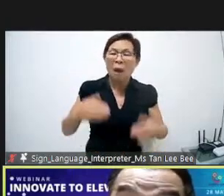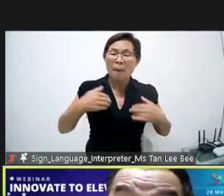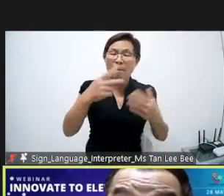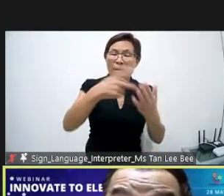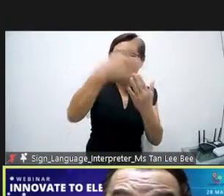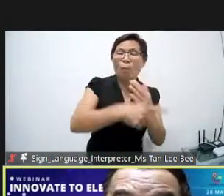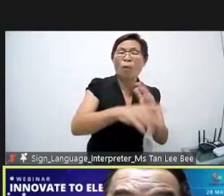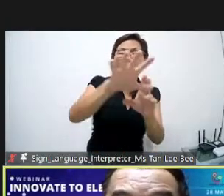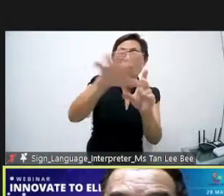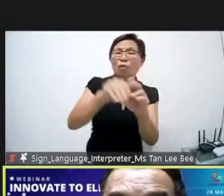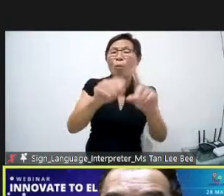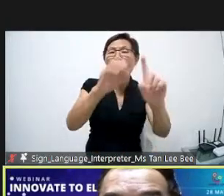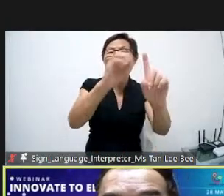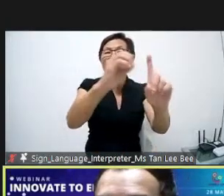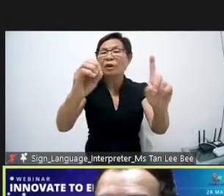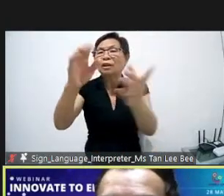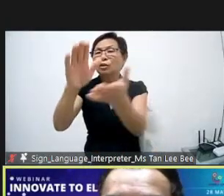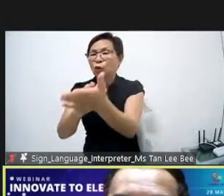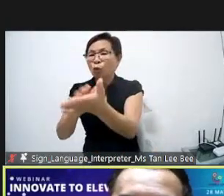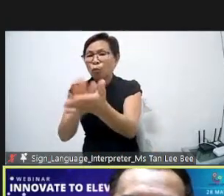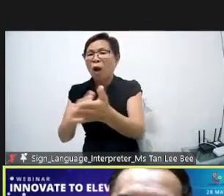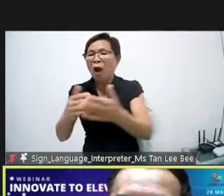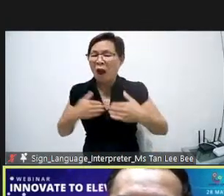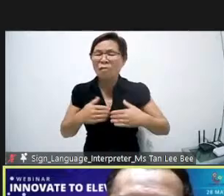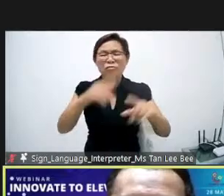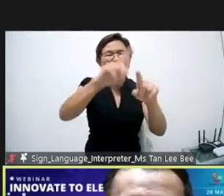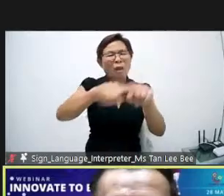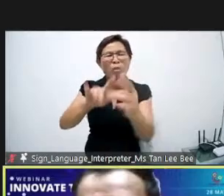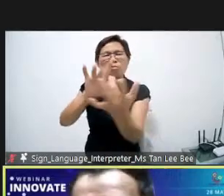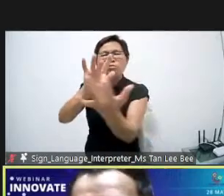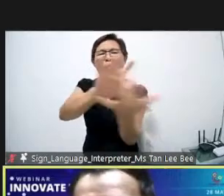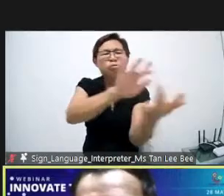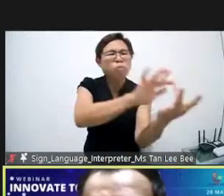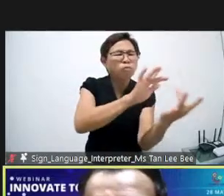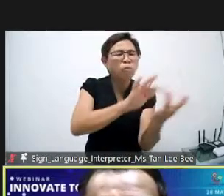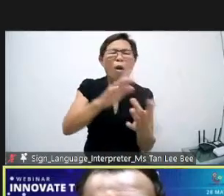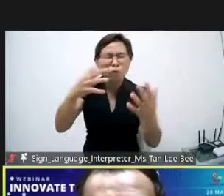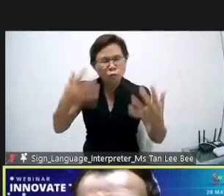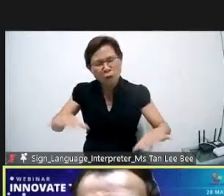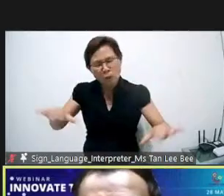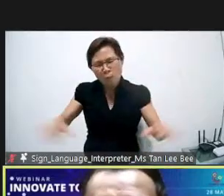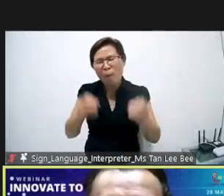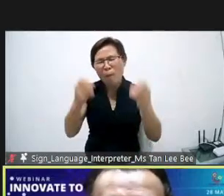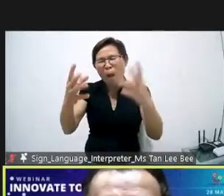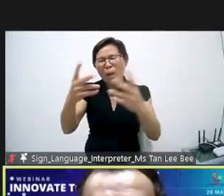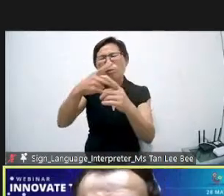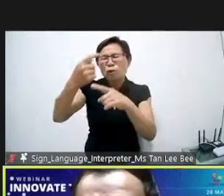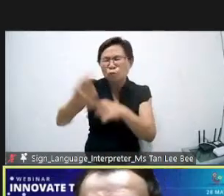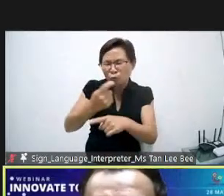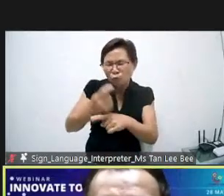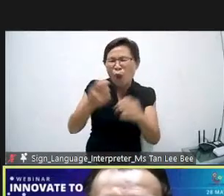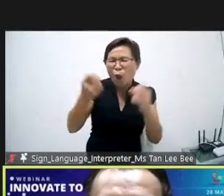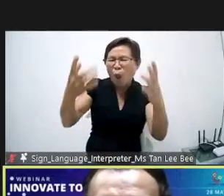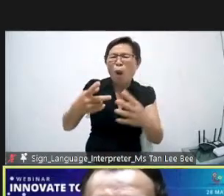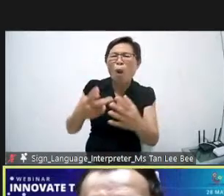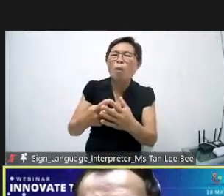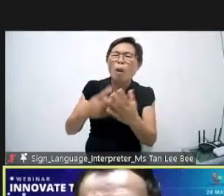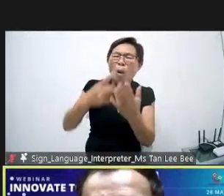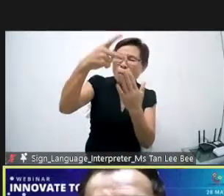100 schools and with various field of engagement. We have done a lot of training. We have done a lot of programs, competition. Recently, we